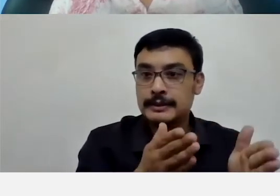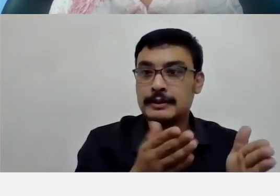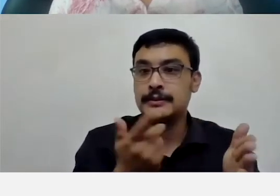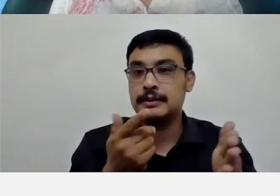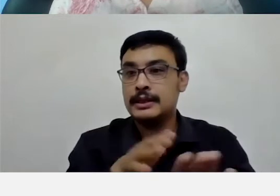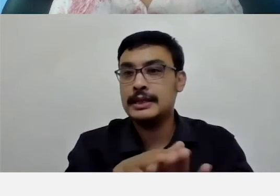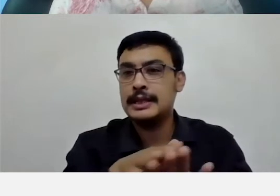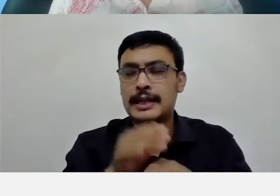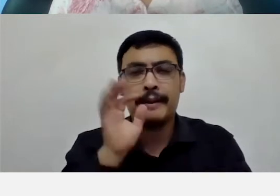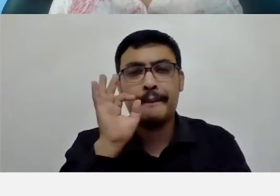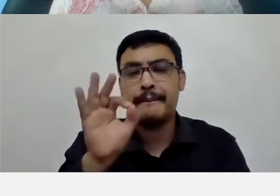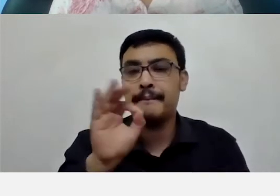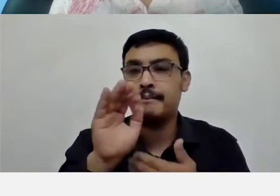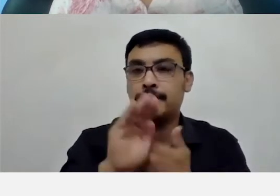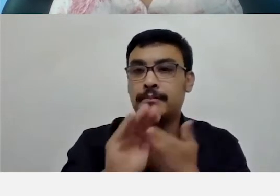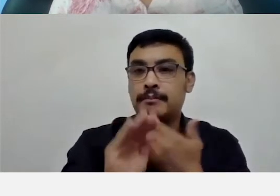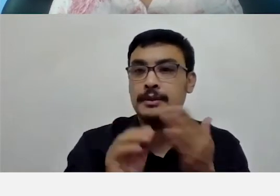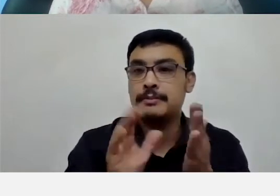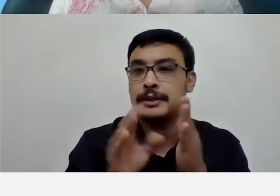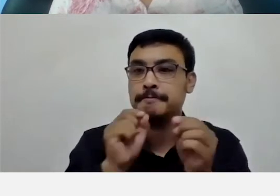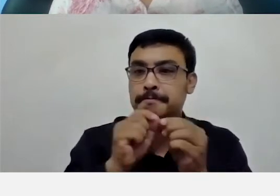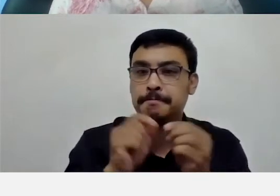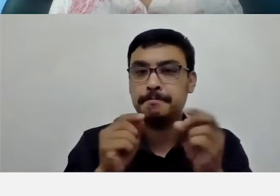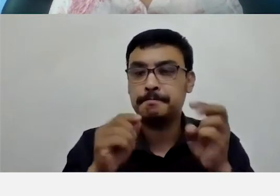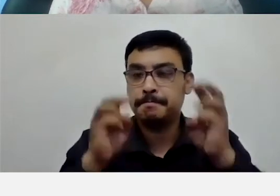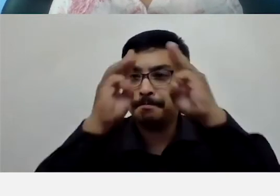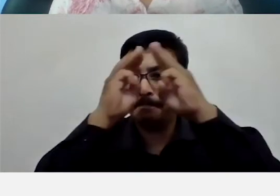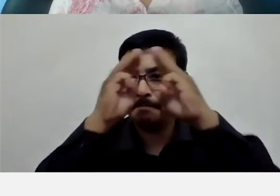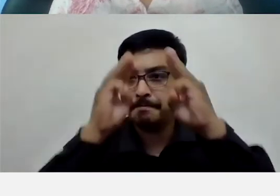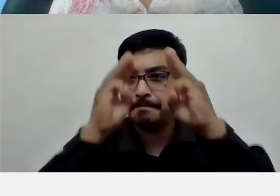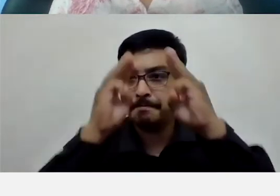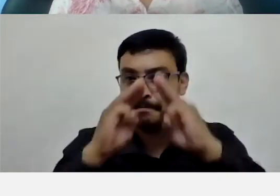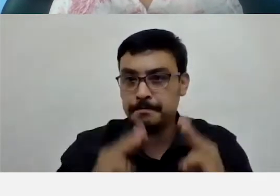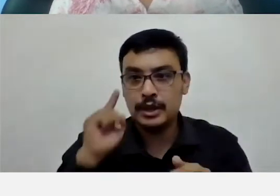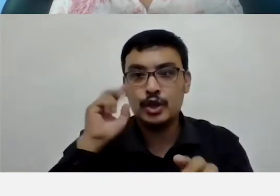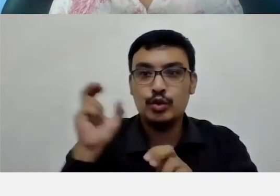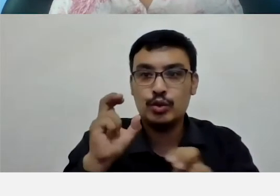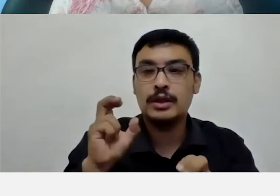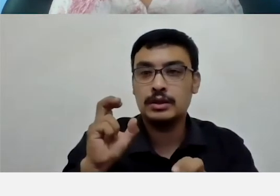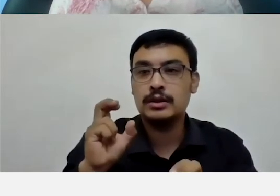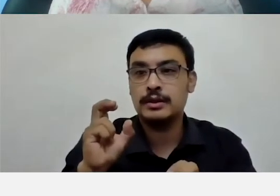masterpieces called the Ugra Chandri Durga and Ugra Bhairav.